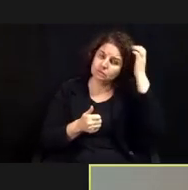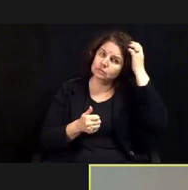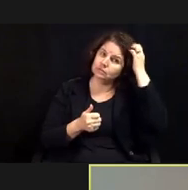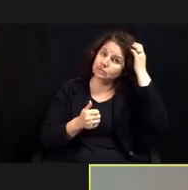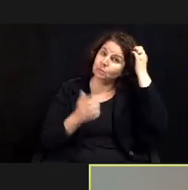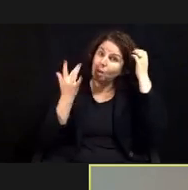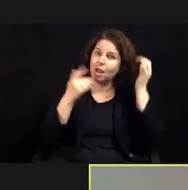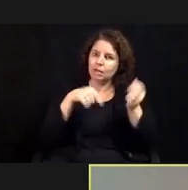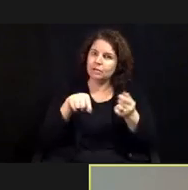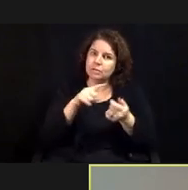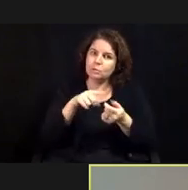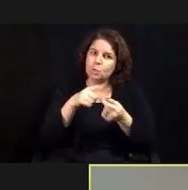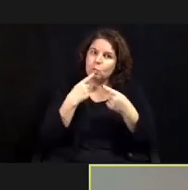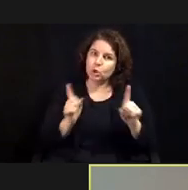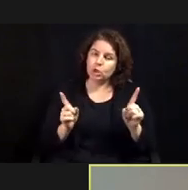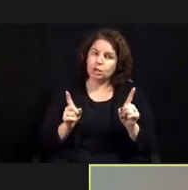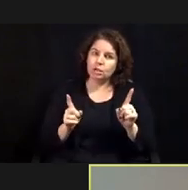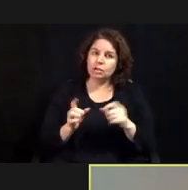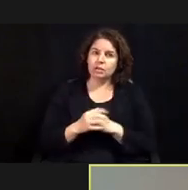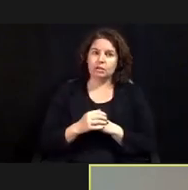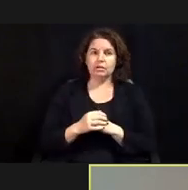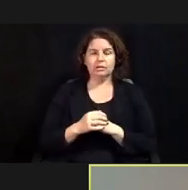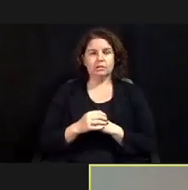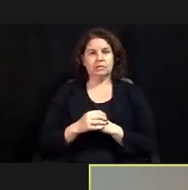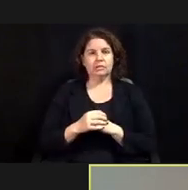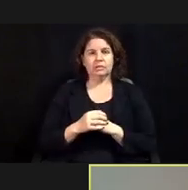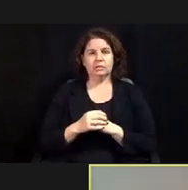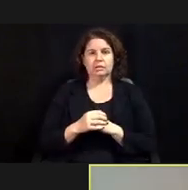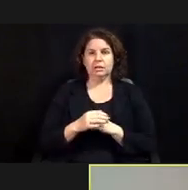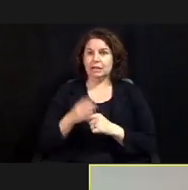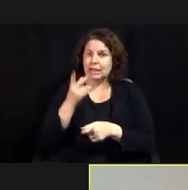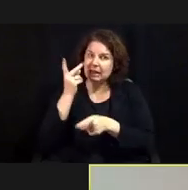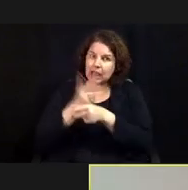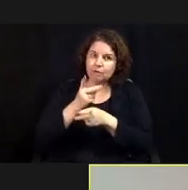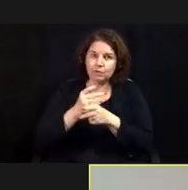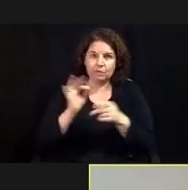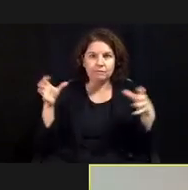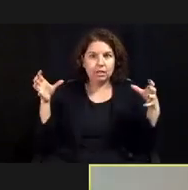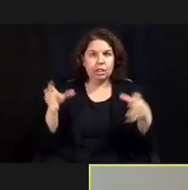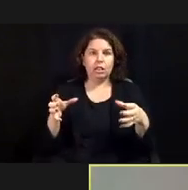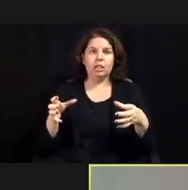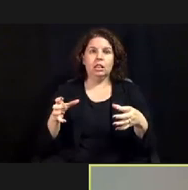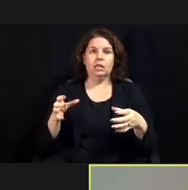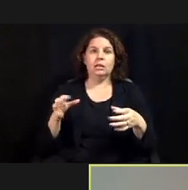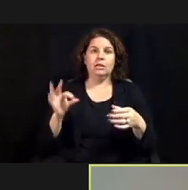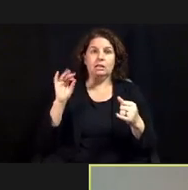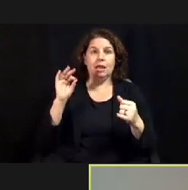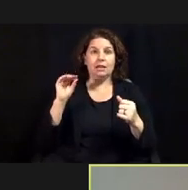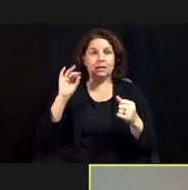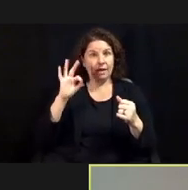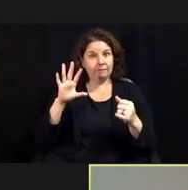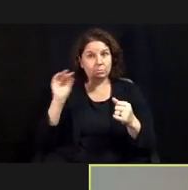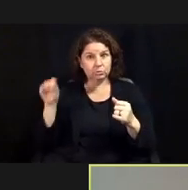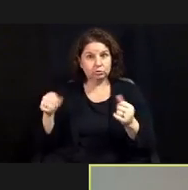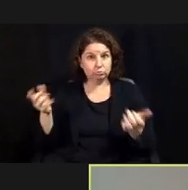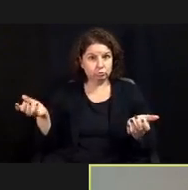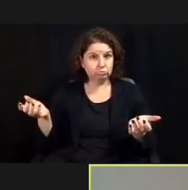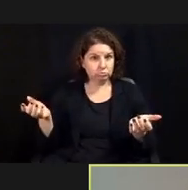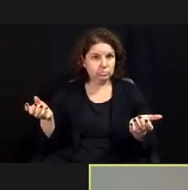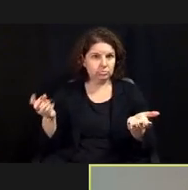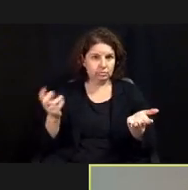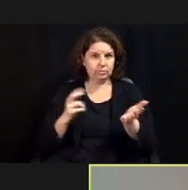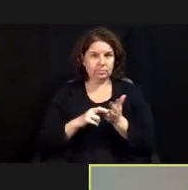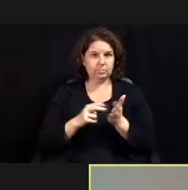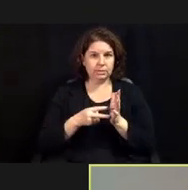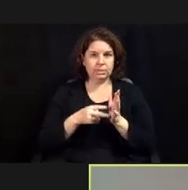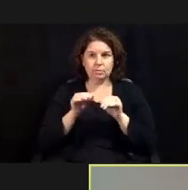level of vigilance, when we're 90, 95% there together, we do actually reduce transmission meaningfully. There's really